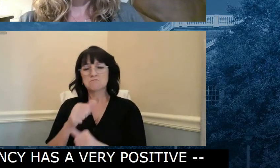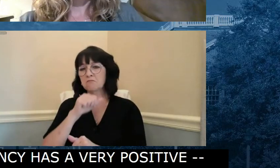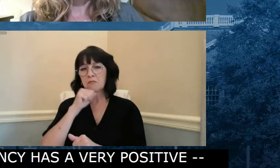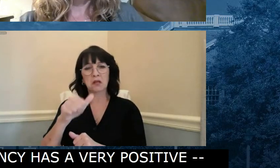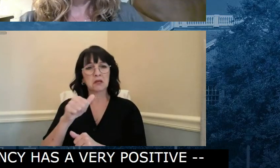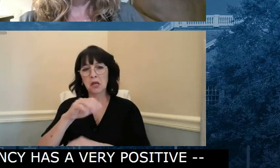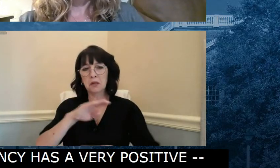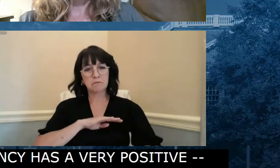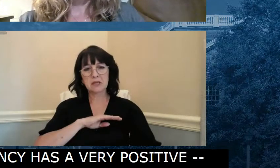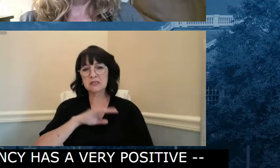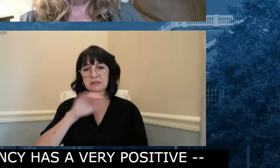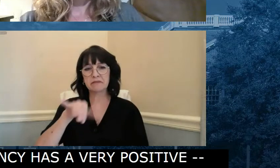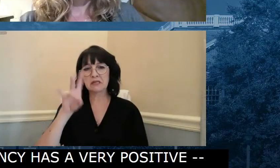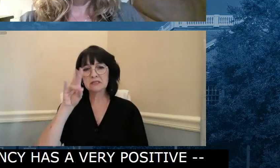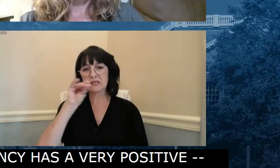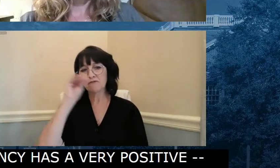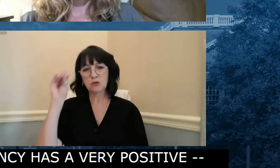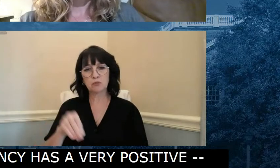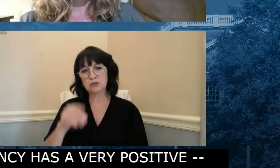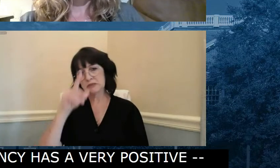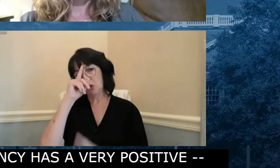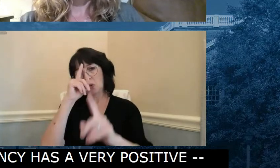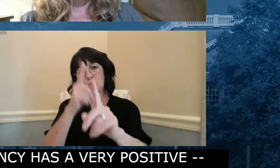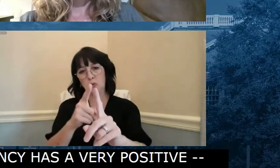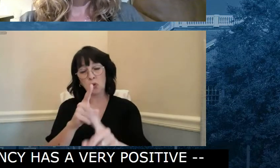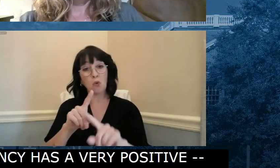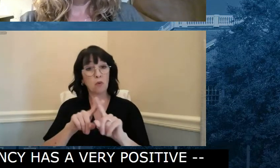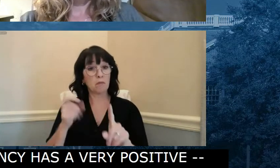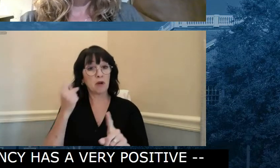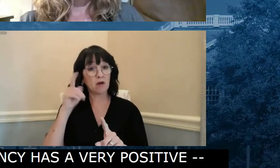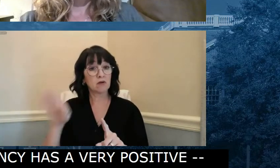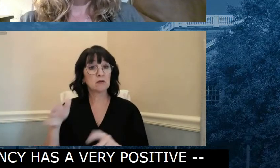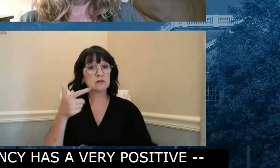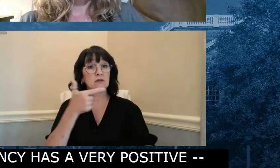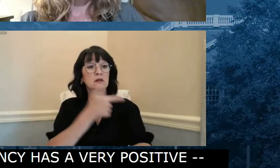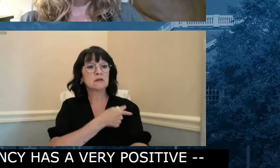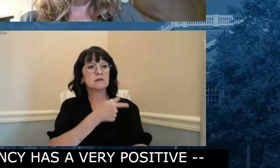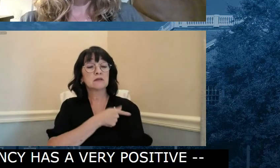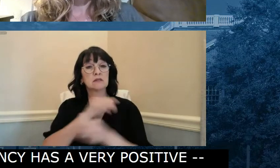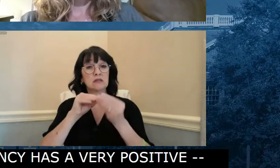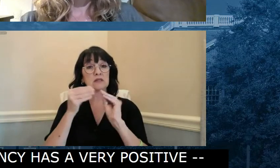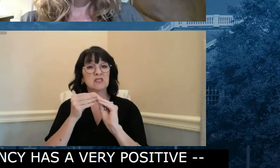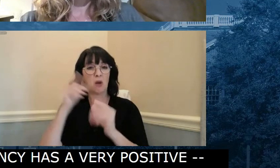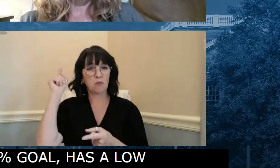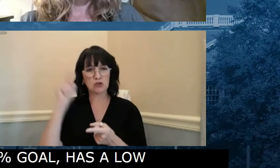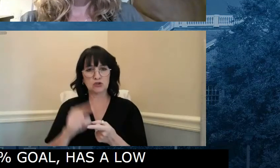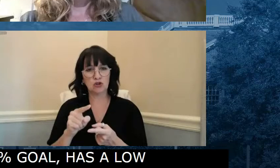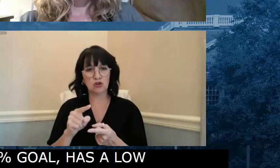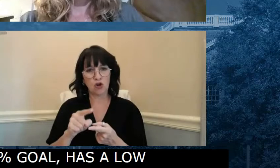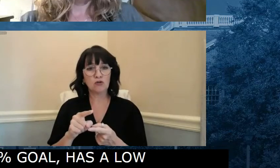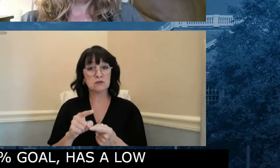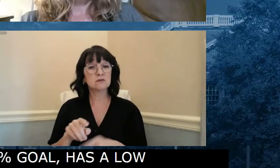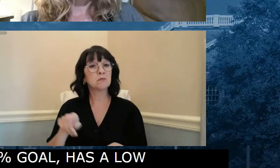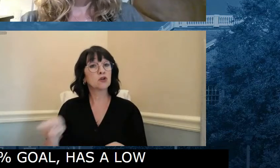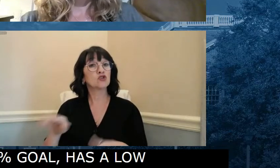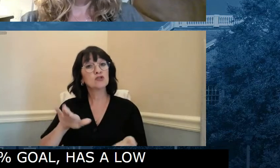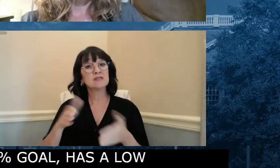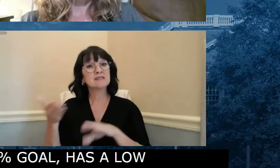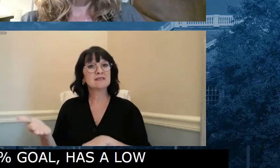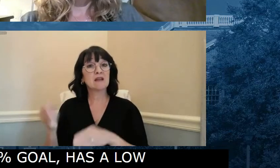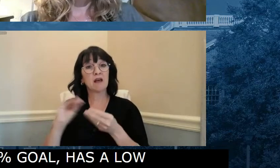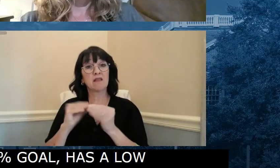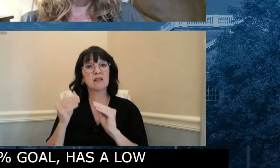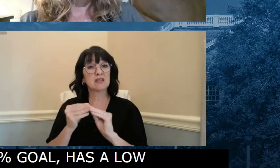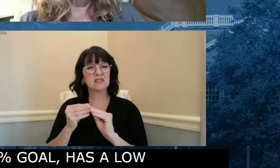70% goal, has a low vaccination rate, but also a lower death rate than